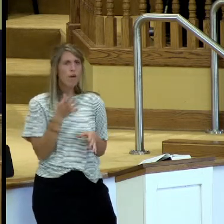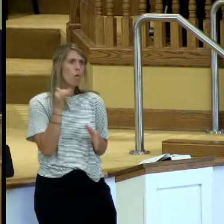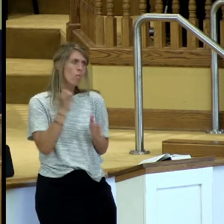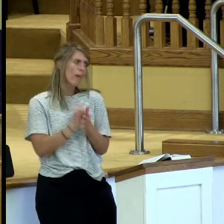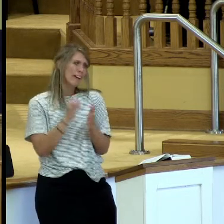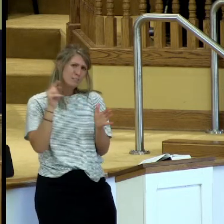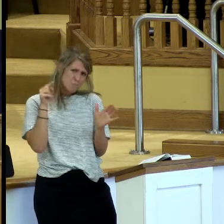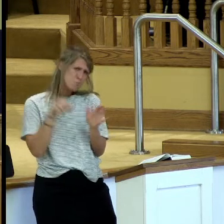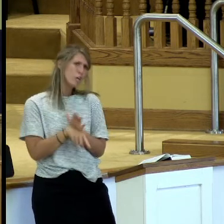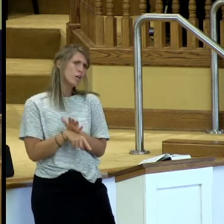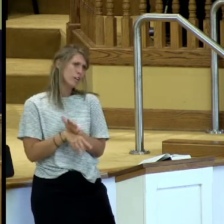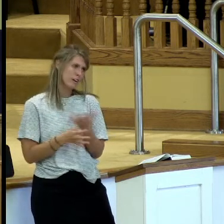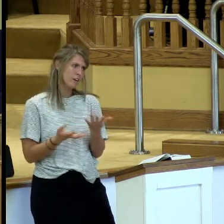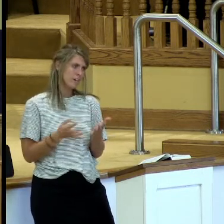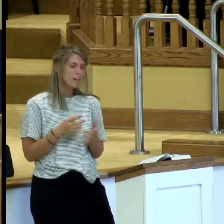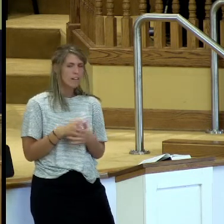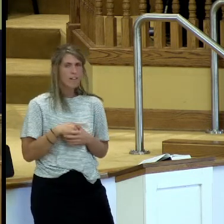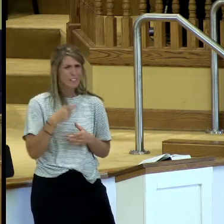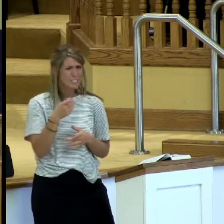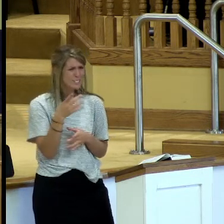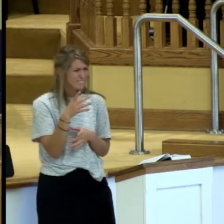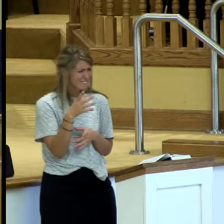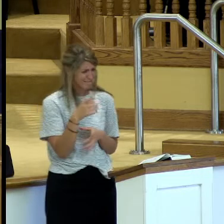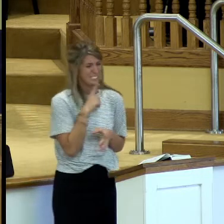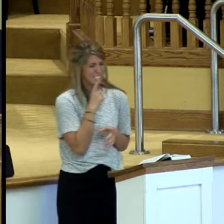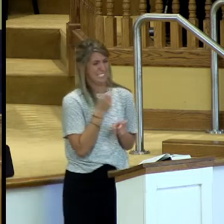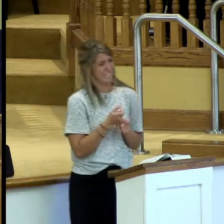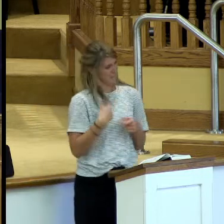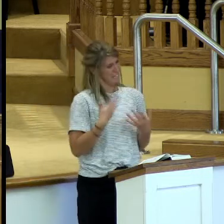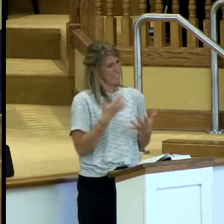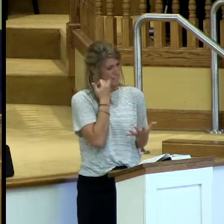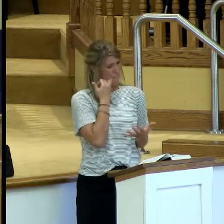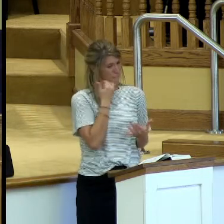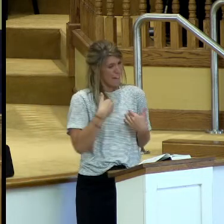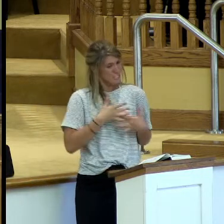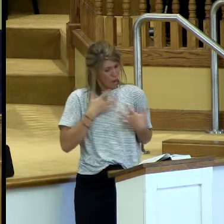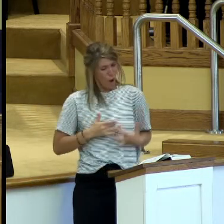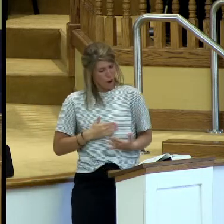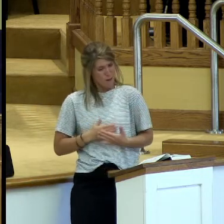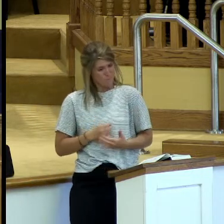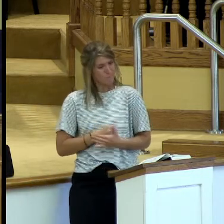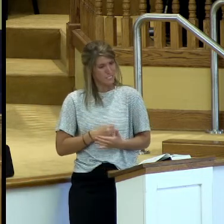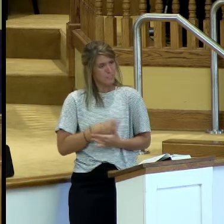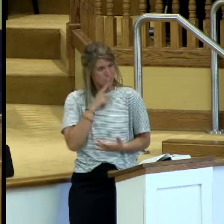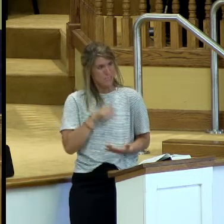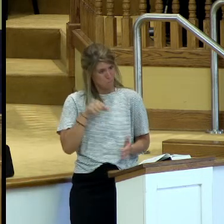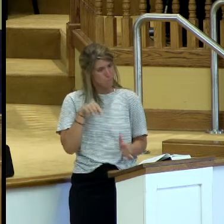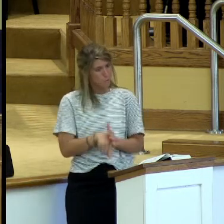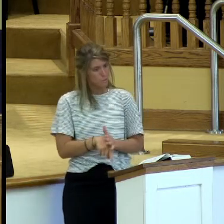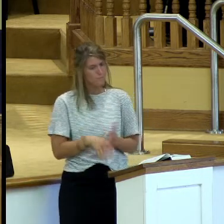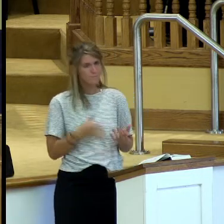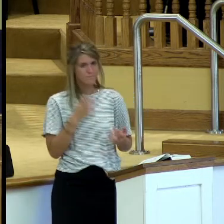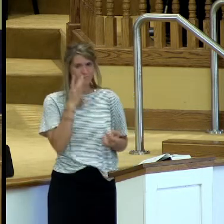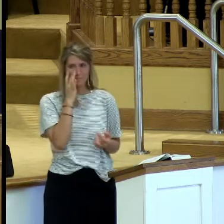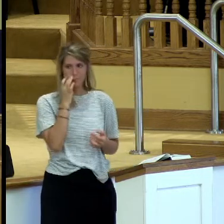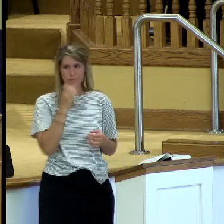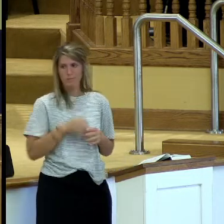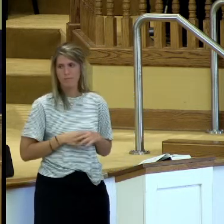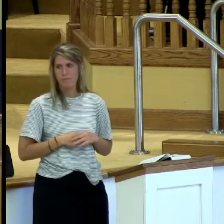that's murder. Are you kidding me? If it's got a heartbeat, it's murder.